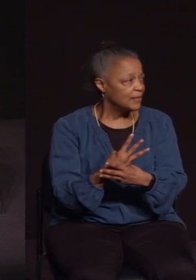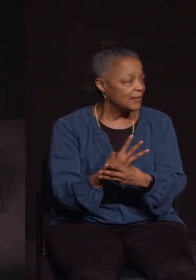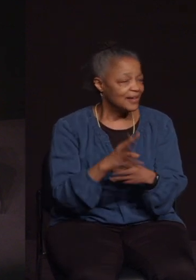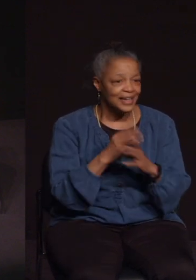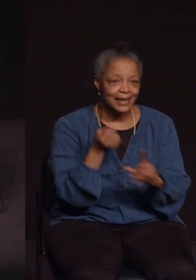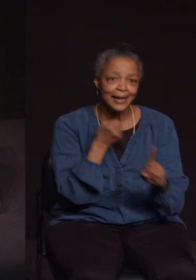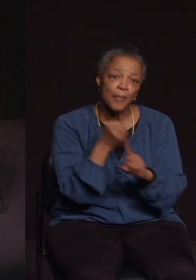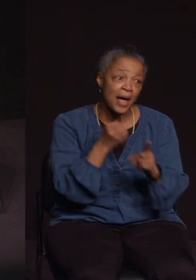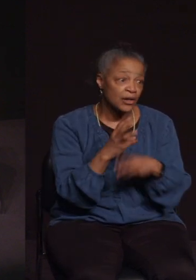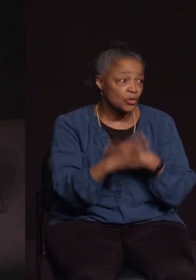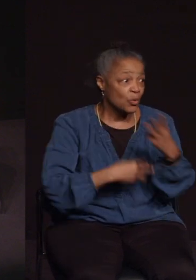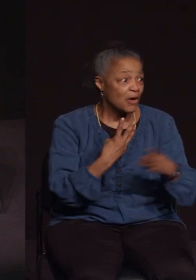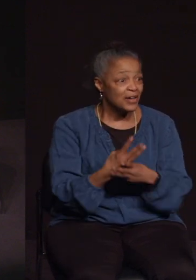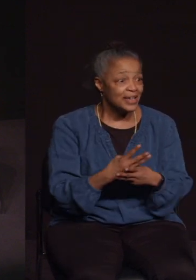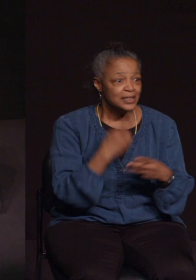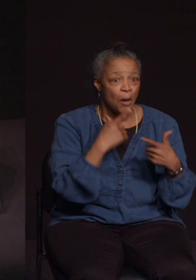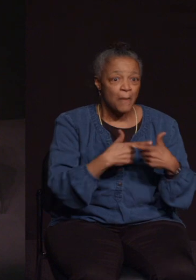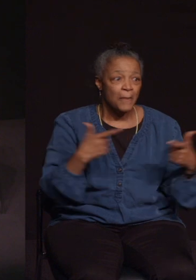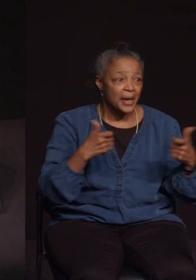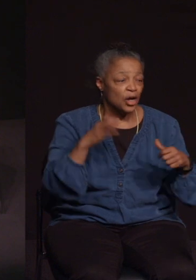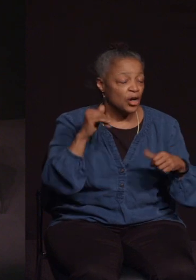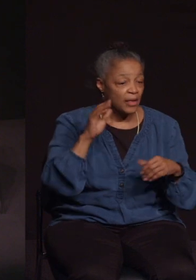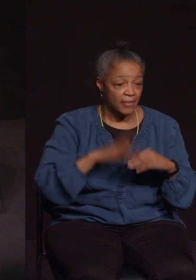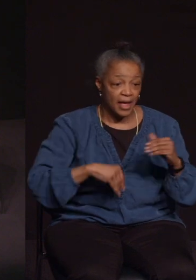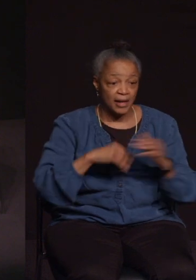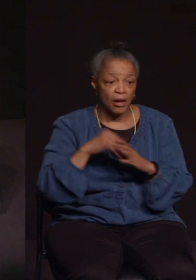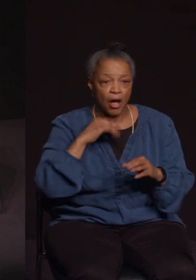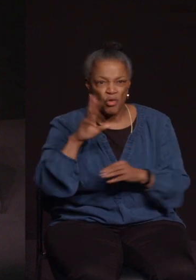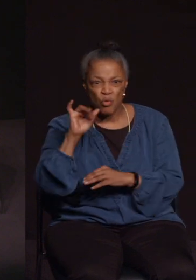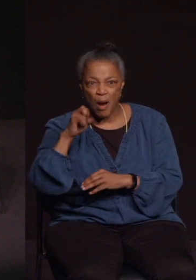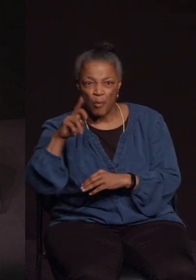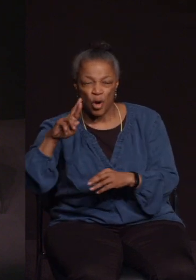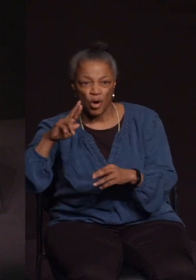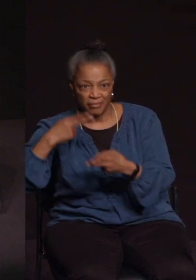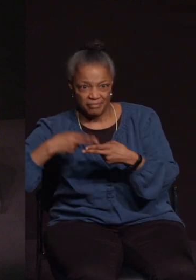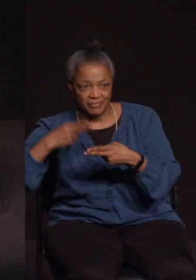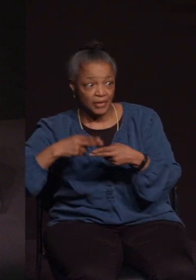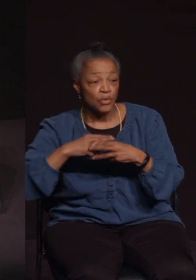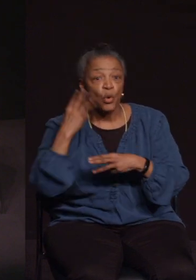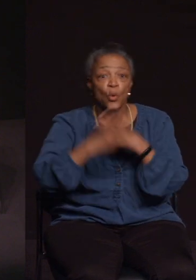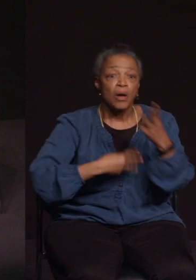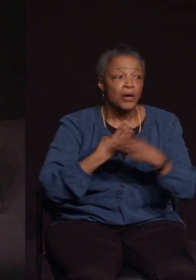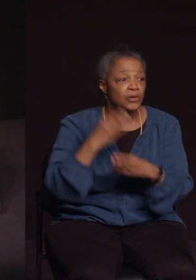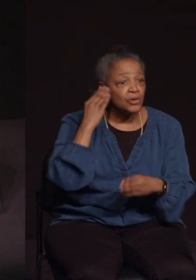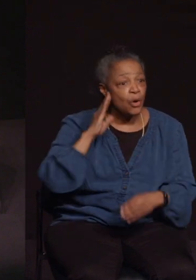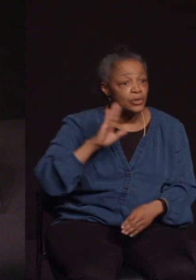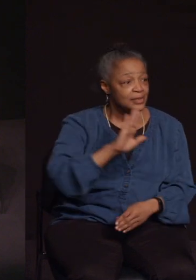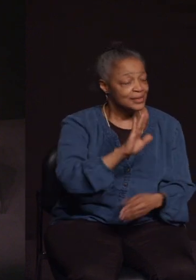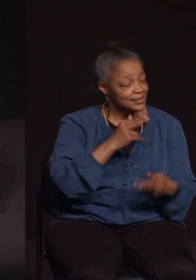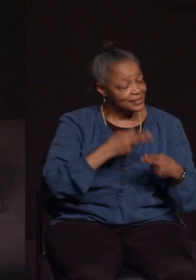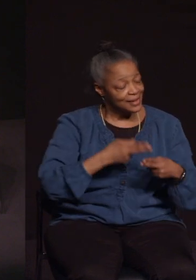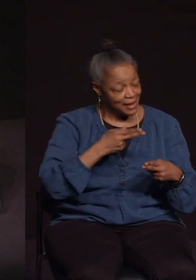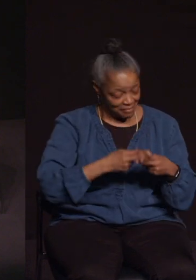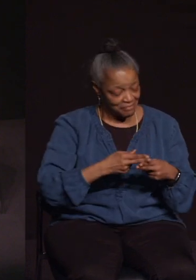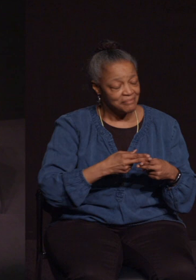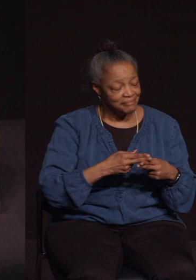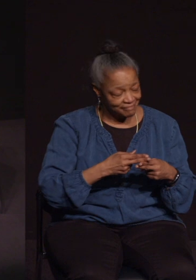impacted the world. He said he's going to be bigger than Pac and Biggie. The world do know his name, I will say that.